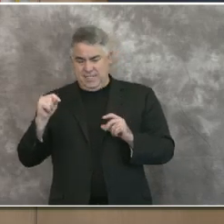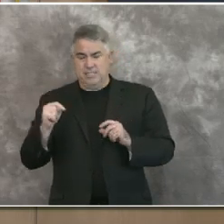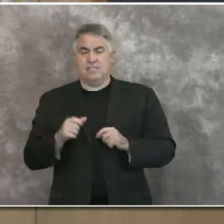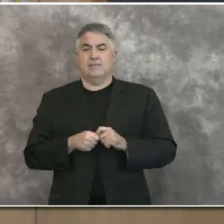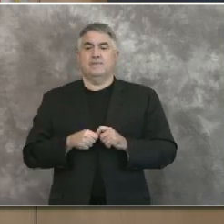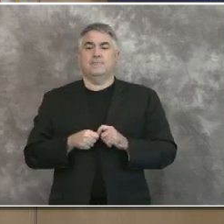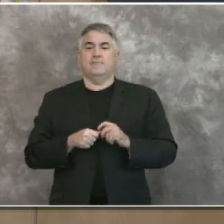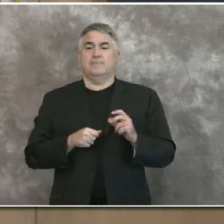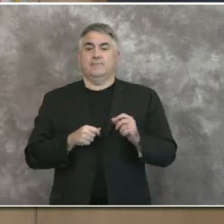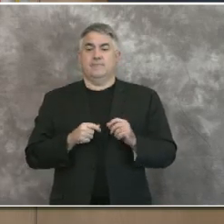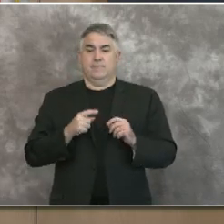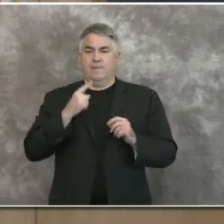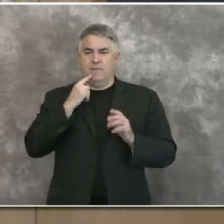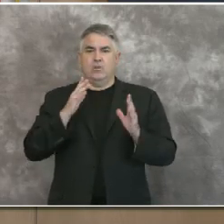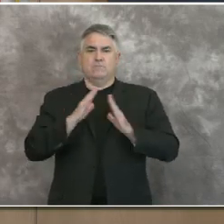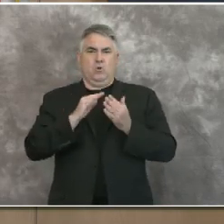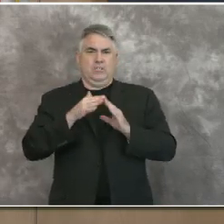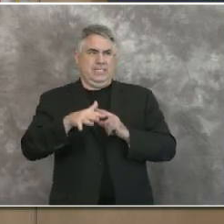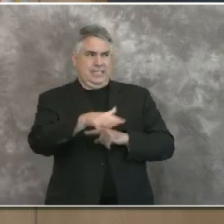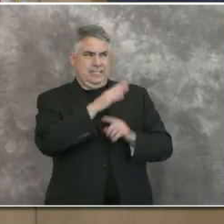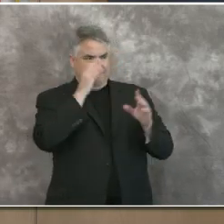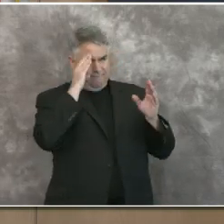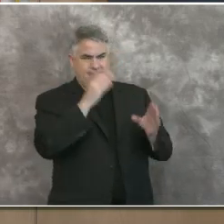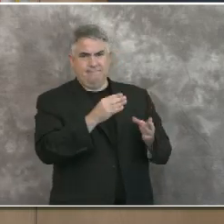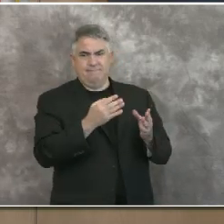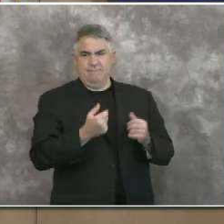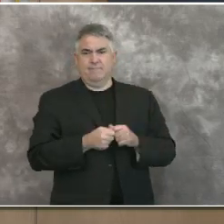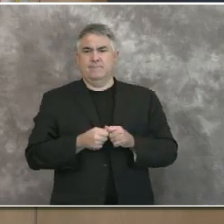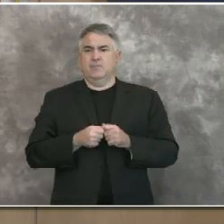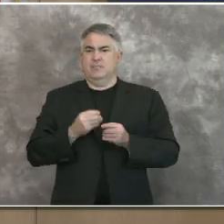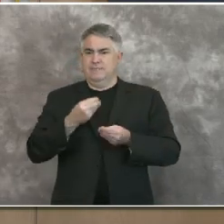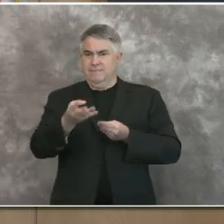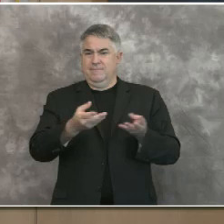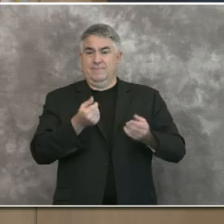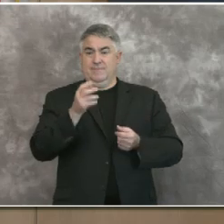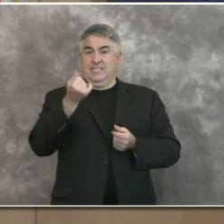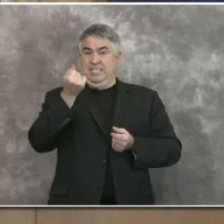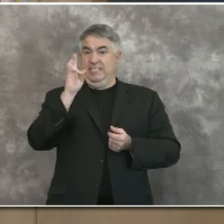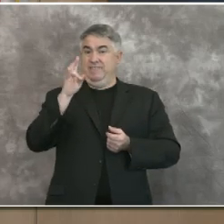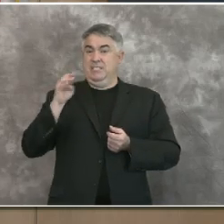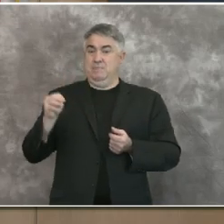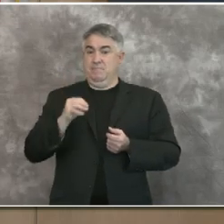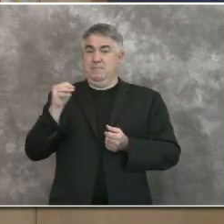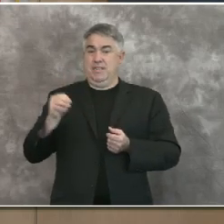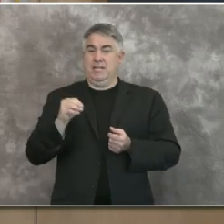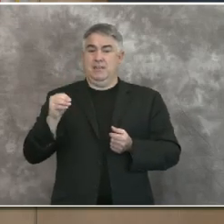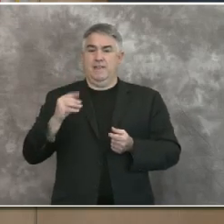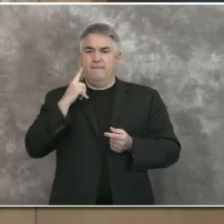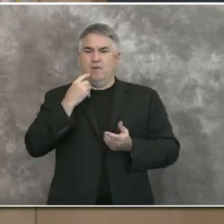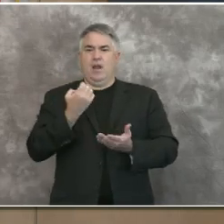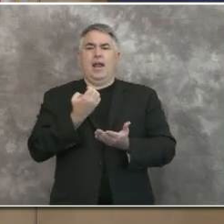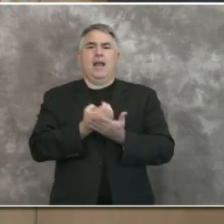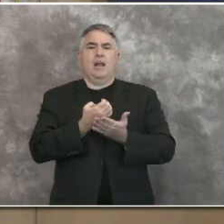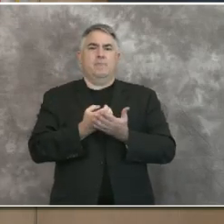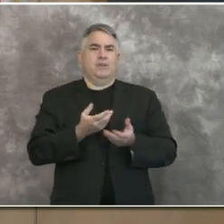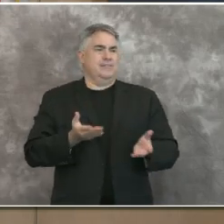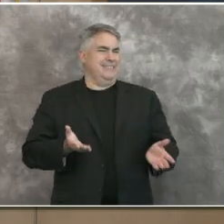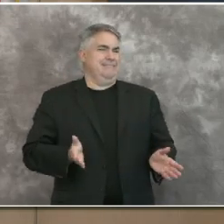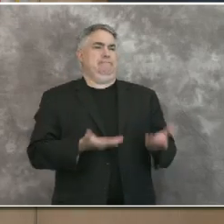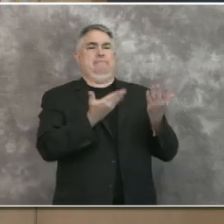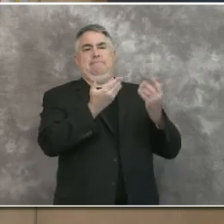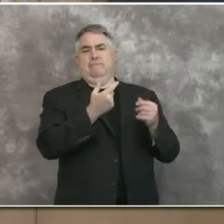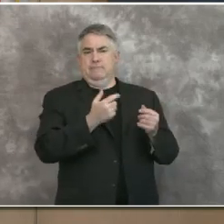addition to that, we allocated $17 million for economic stimulus programs, in particular for our